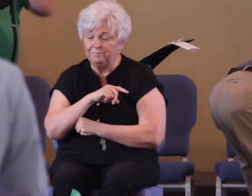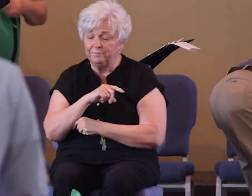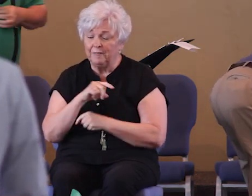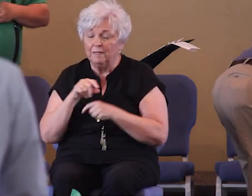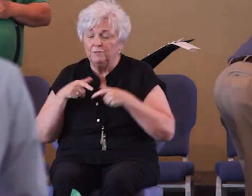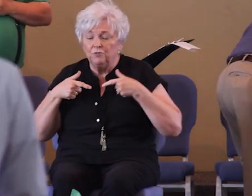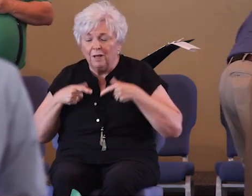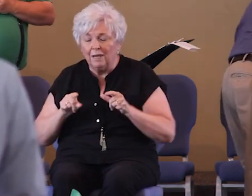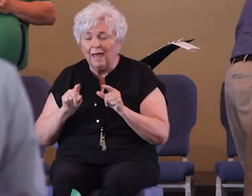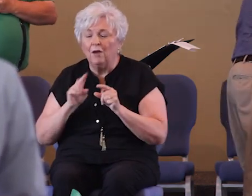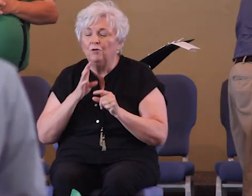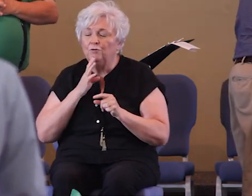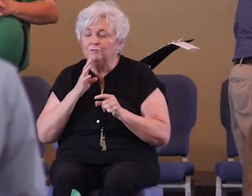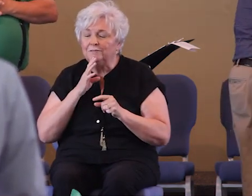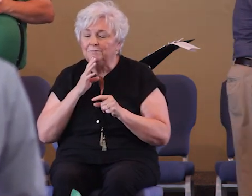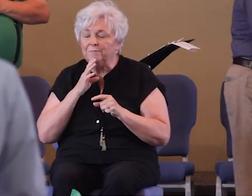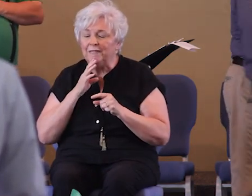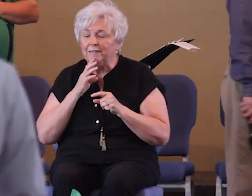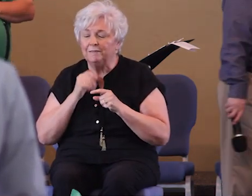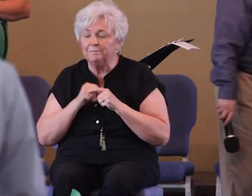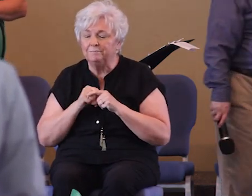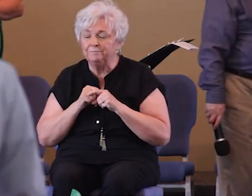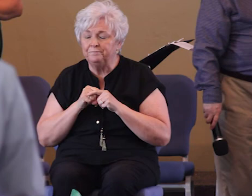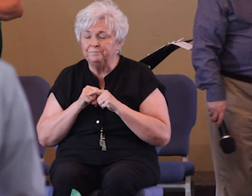to allowing you to speak